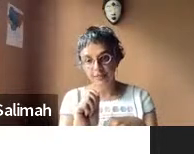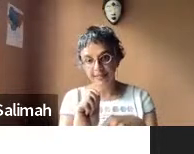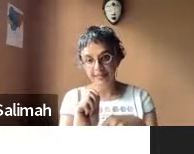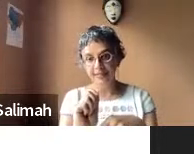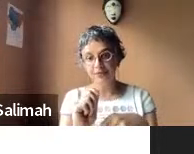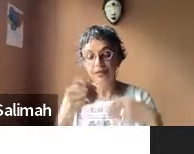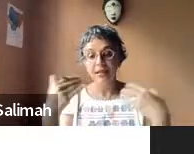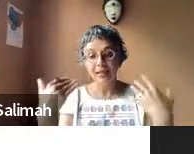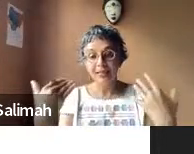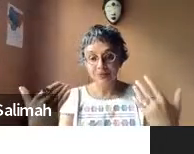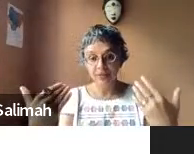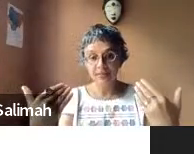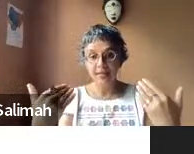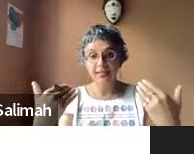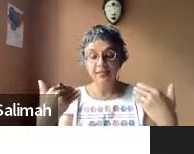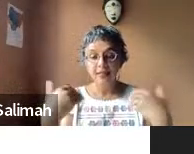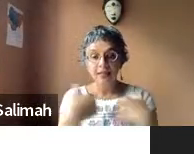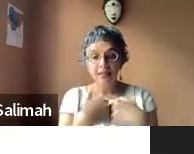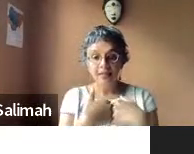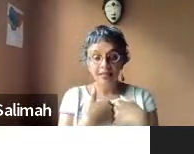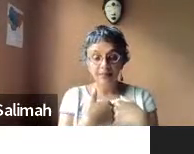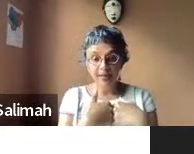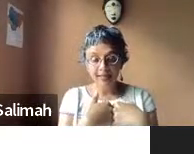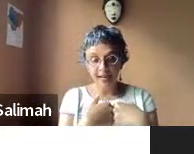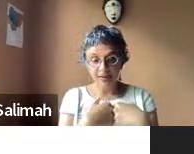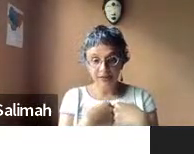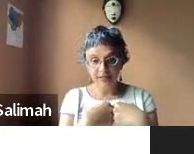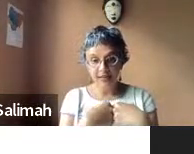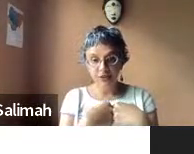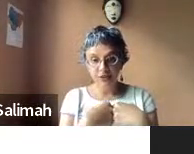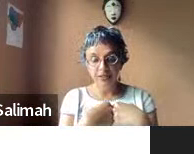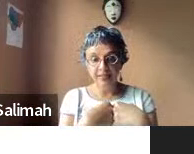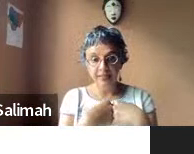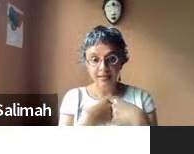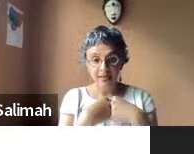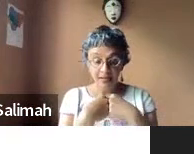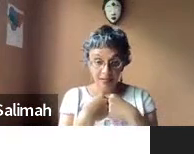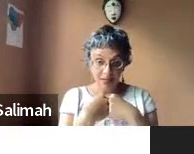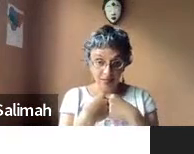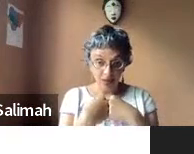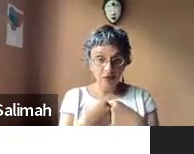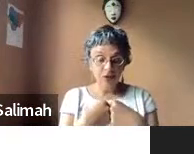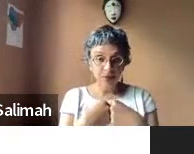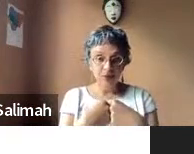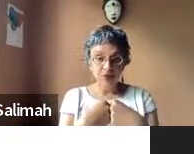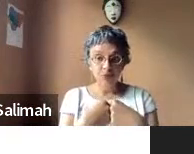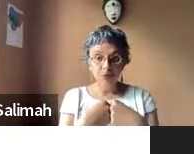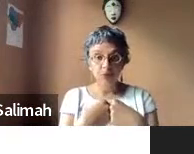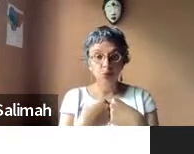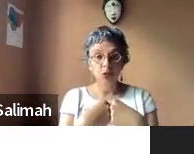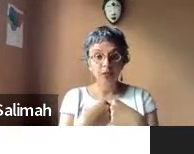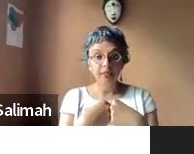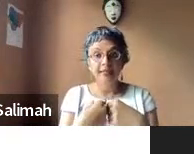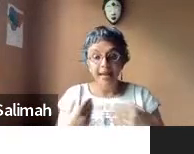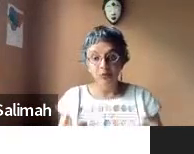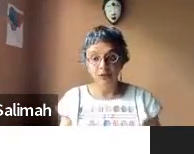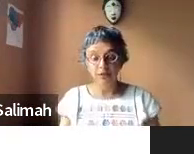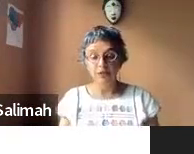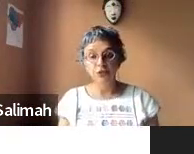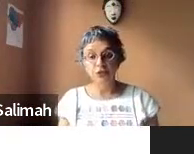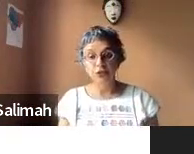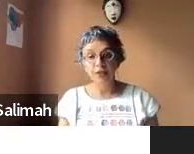during maternity leave, given that in many African countries, large numbers of women work